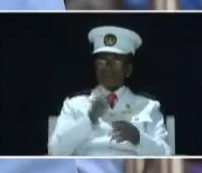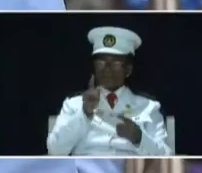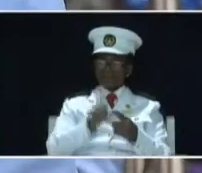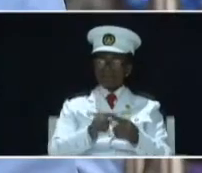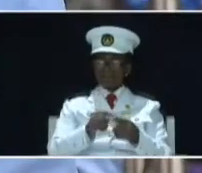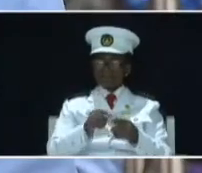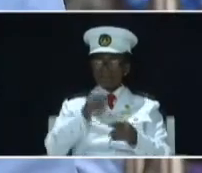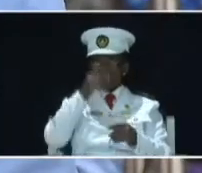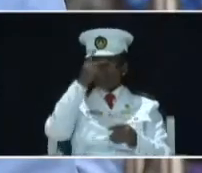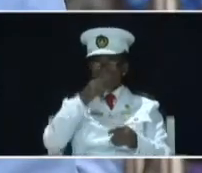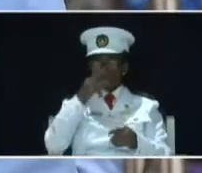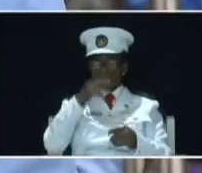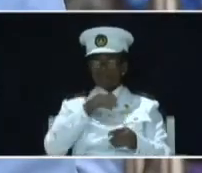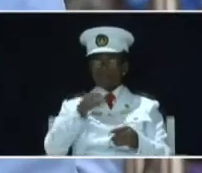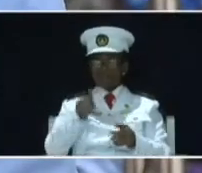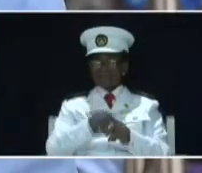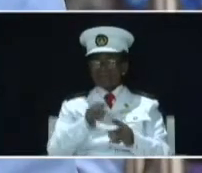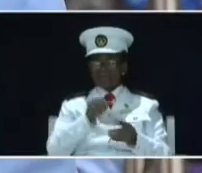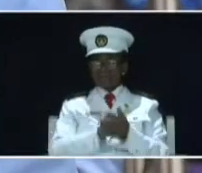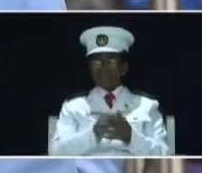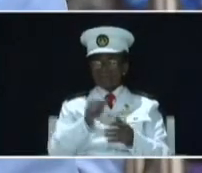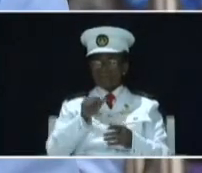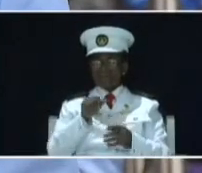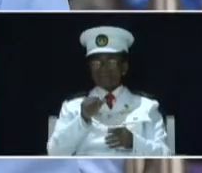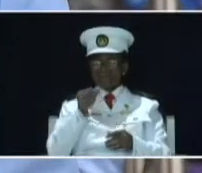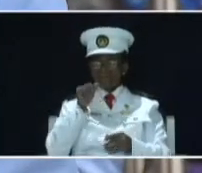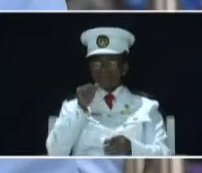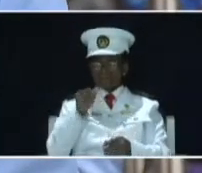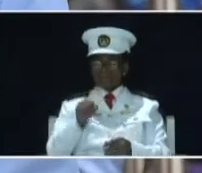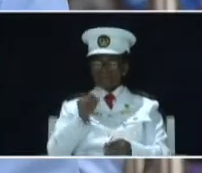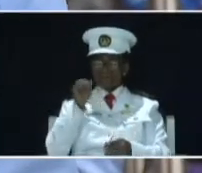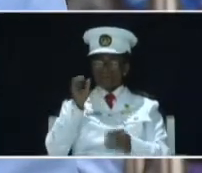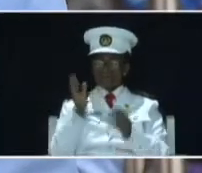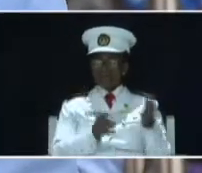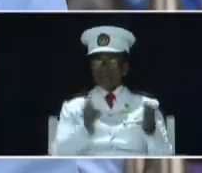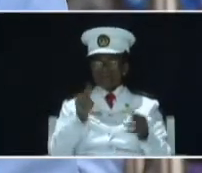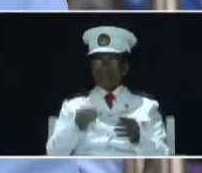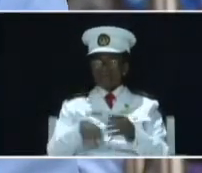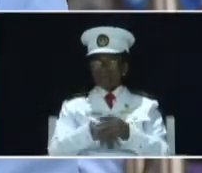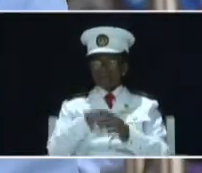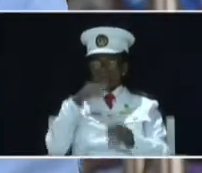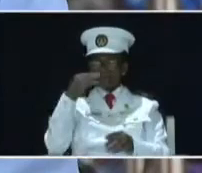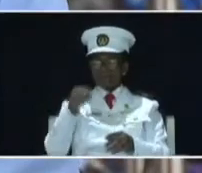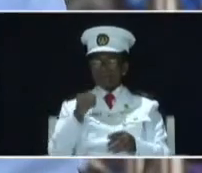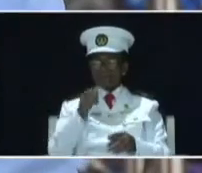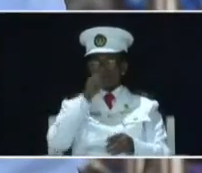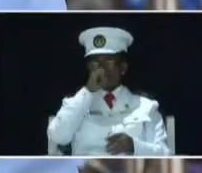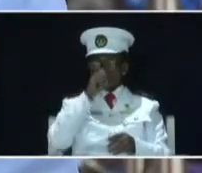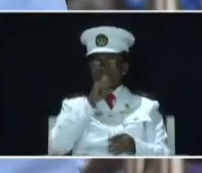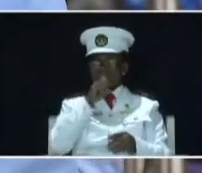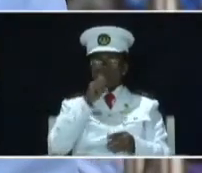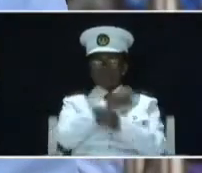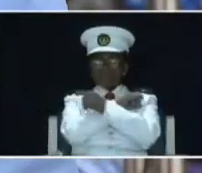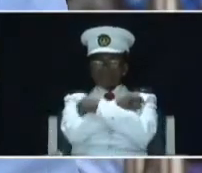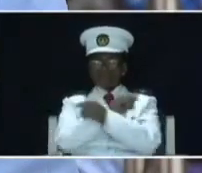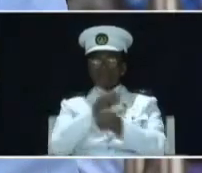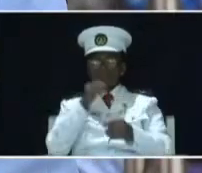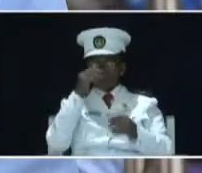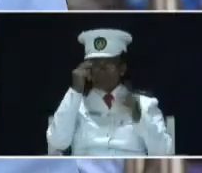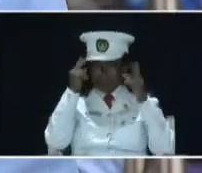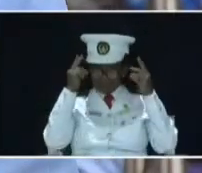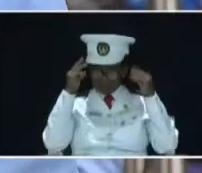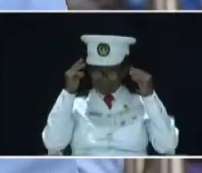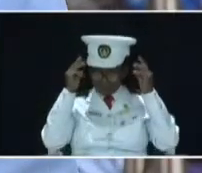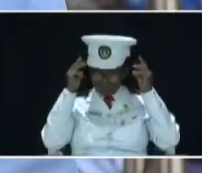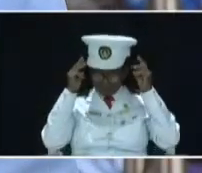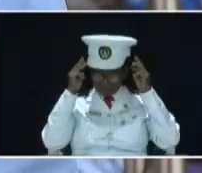the children of Israel, out of Egypt. And Moses said unto God, Who am I that I should go